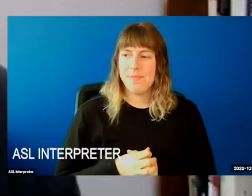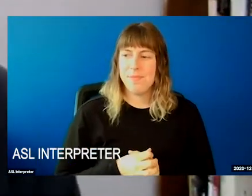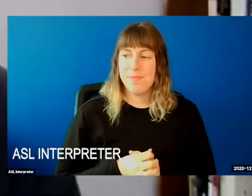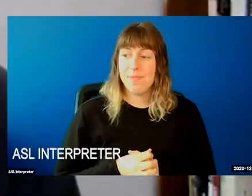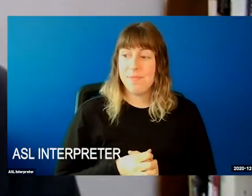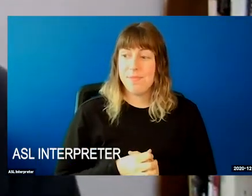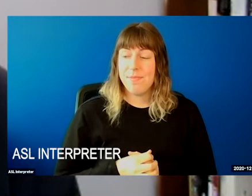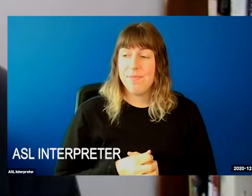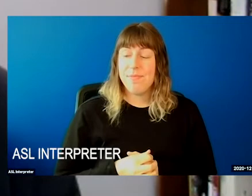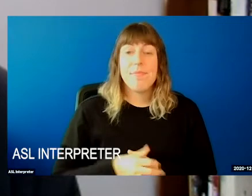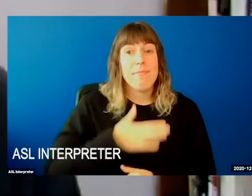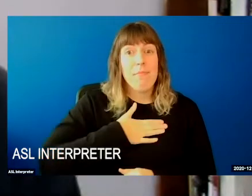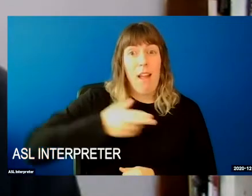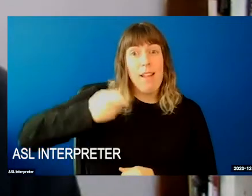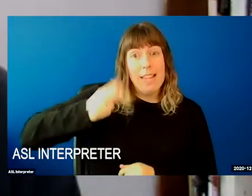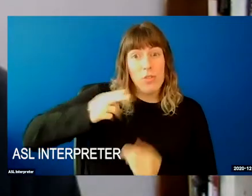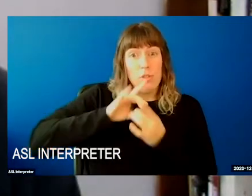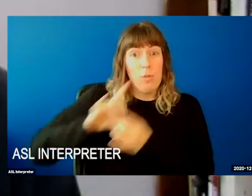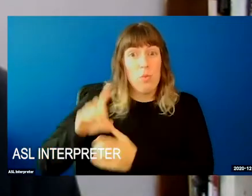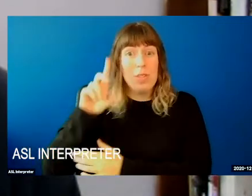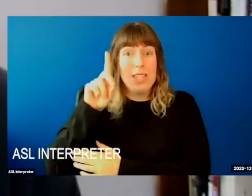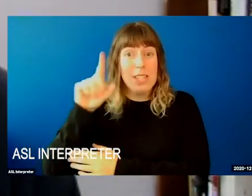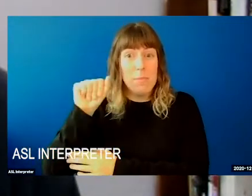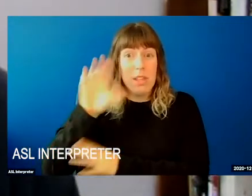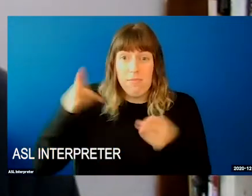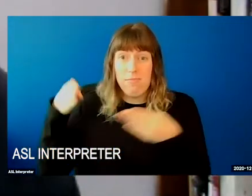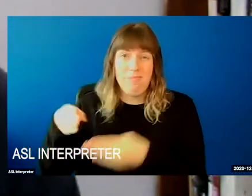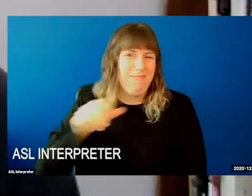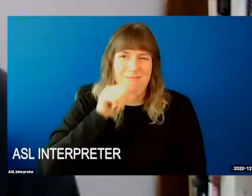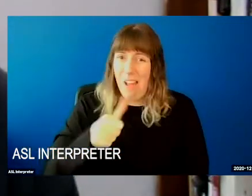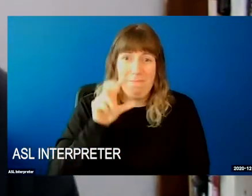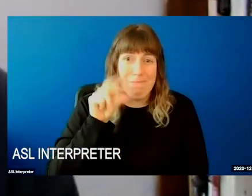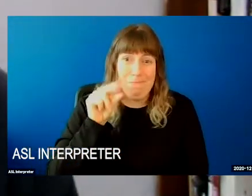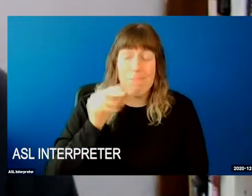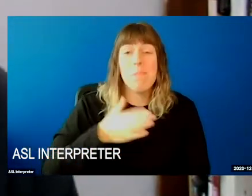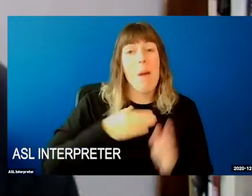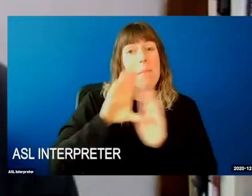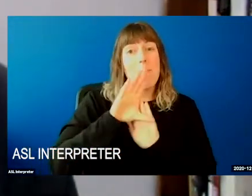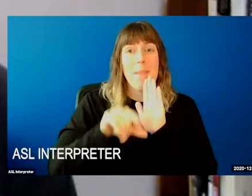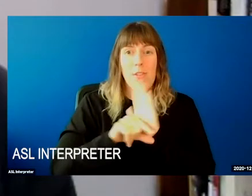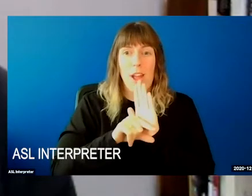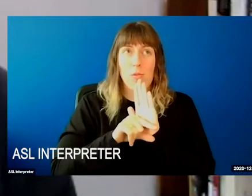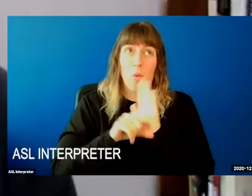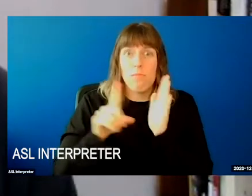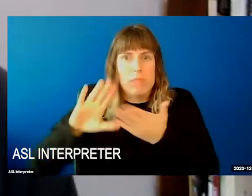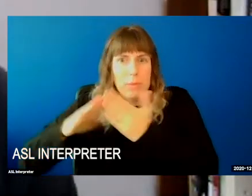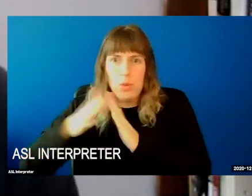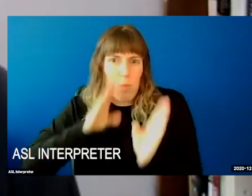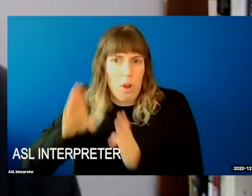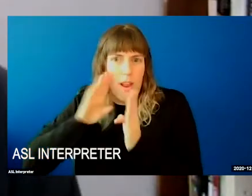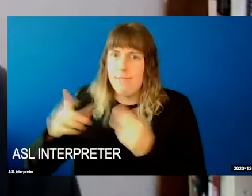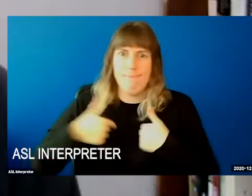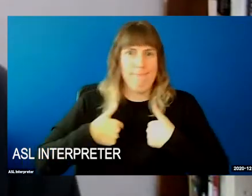I don't have a history in working in disability issues at all. I have a completely different or community